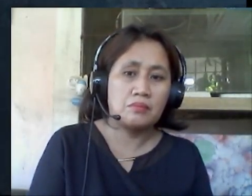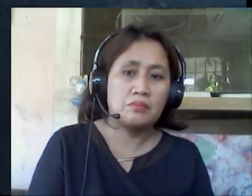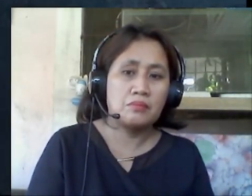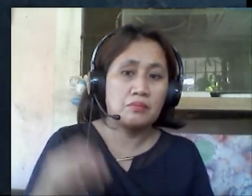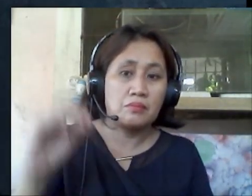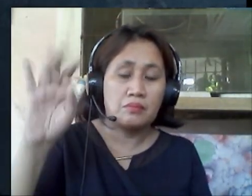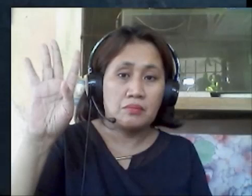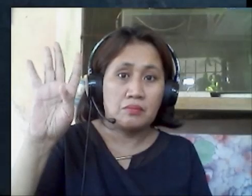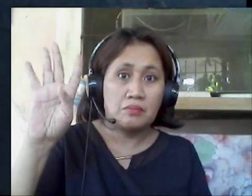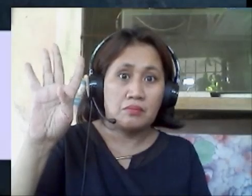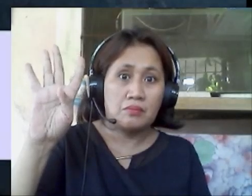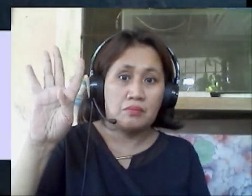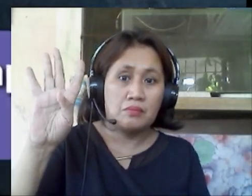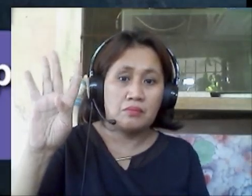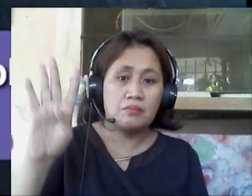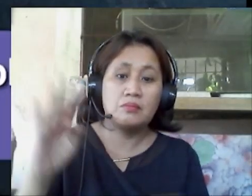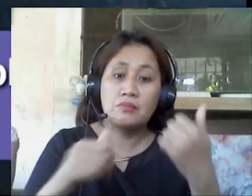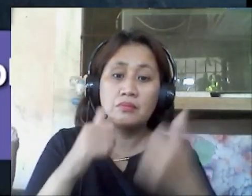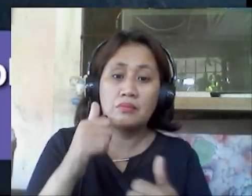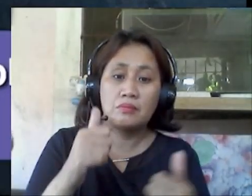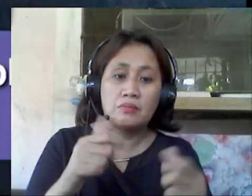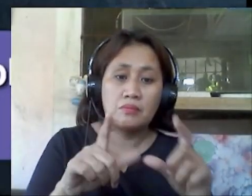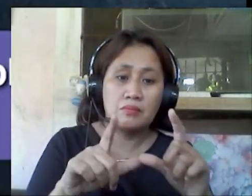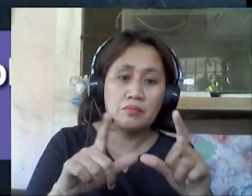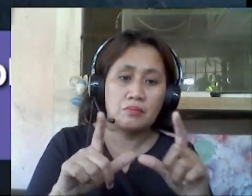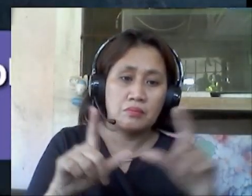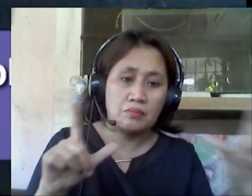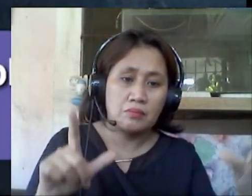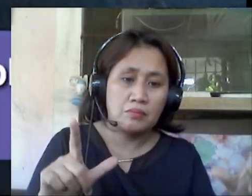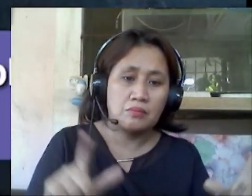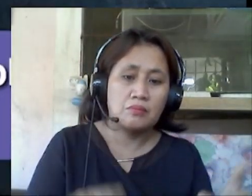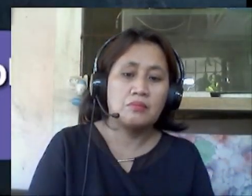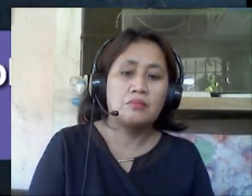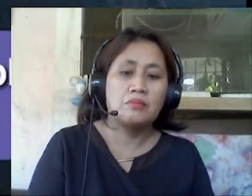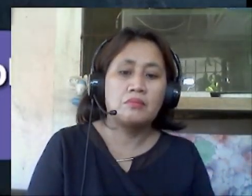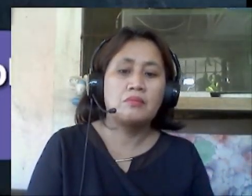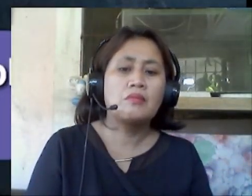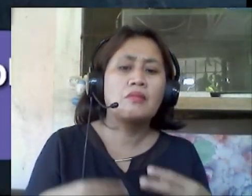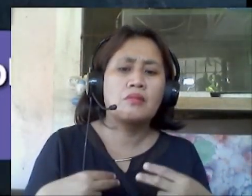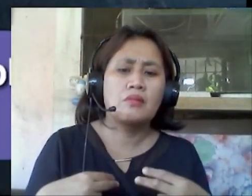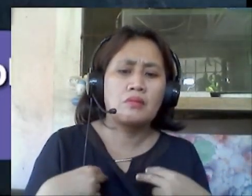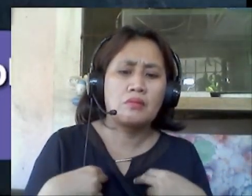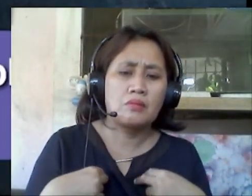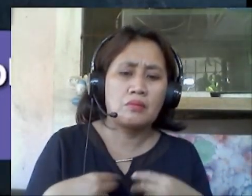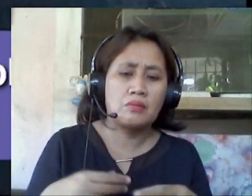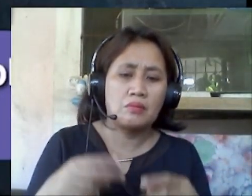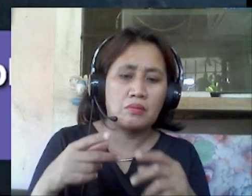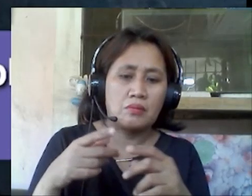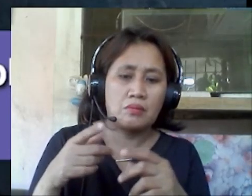Question number 4. Which lines of the bibliography were indentions applied to?